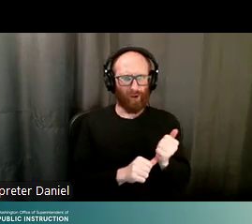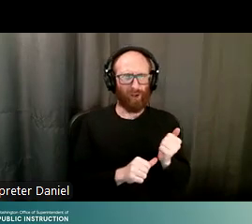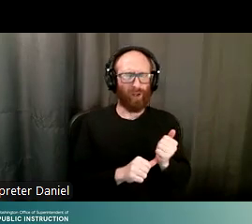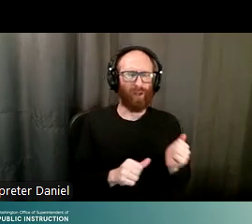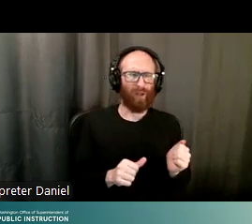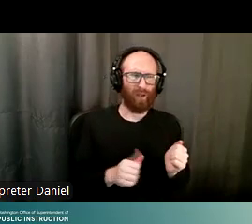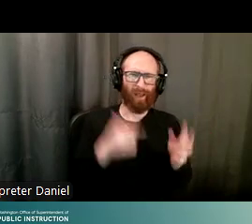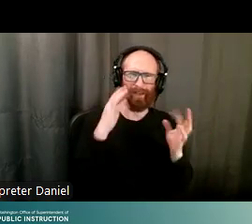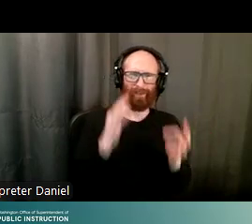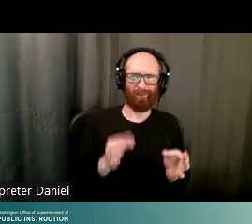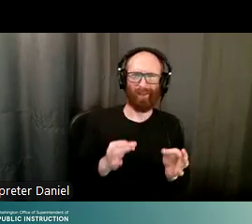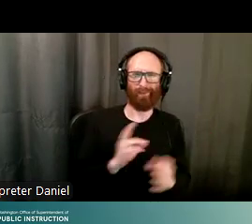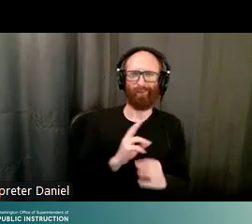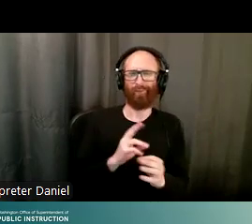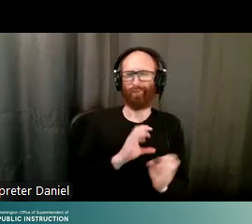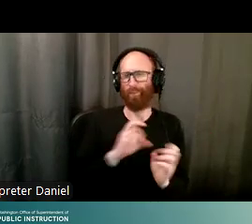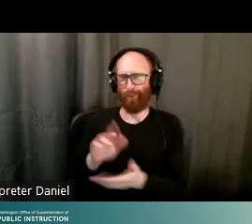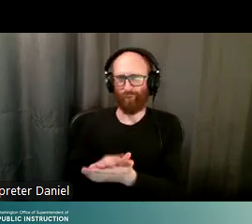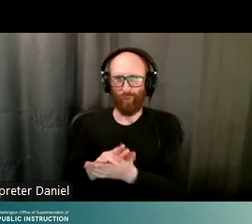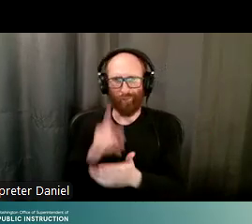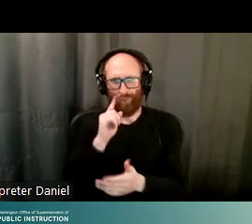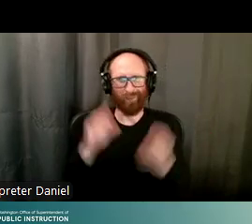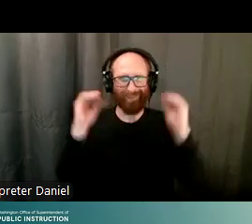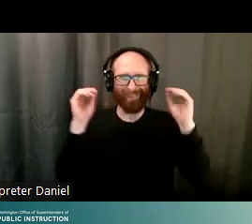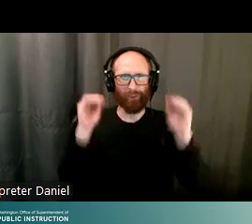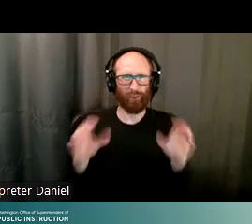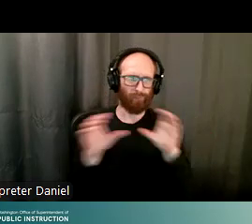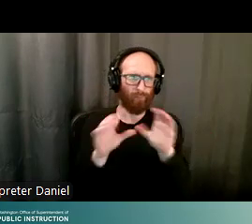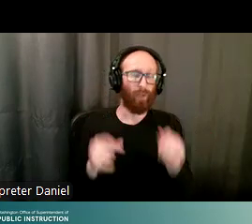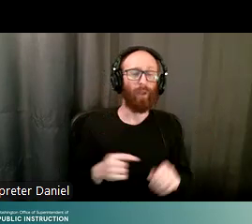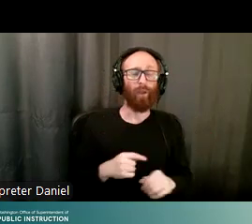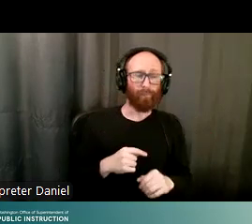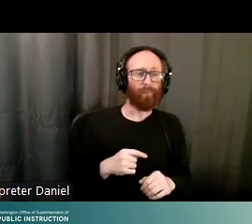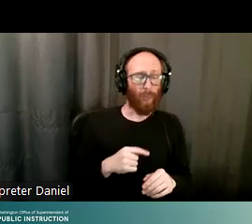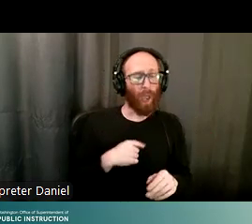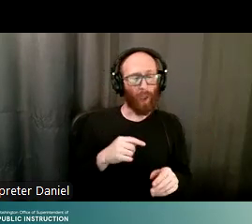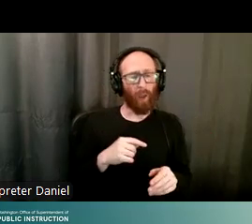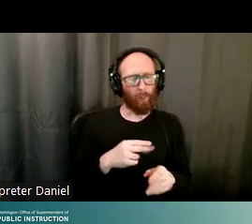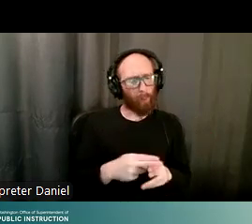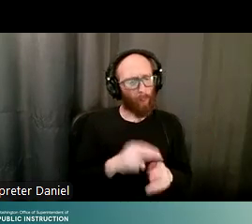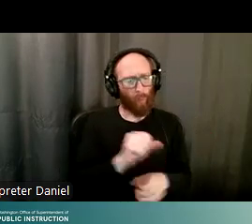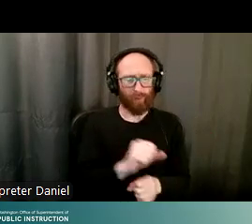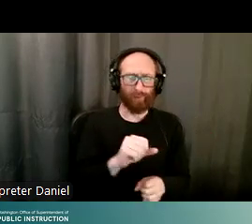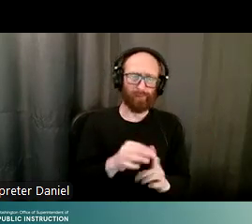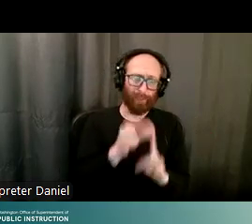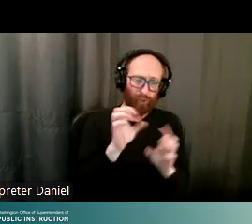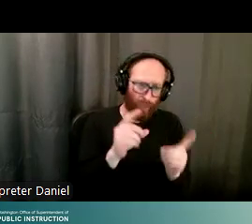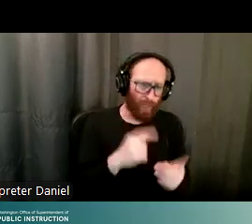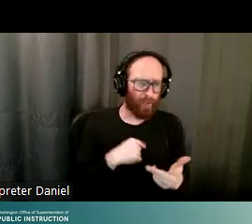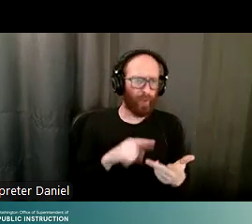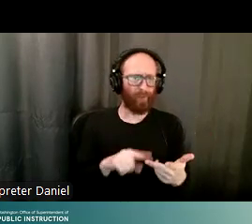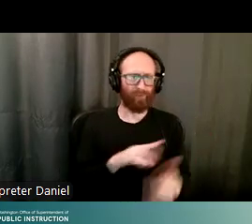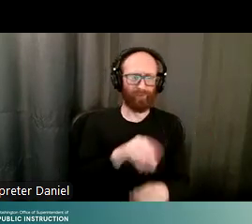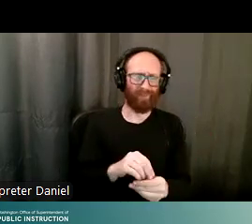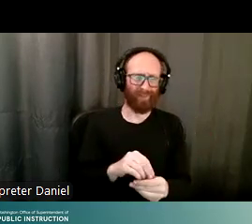to get my teaching credentials. I worked in special education for a while. I've done intervention programs, math